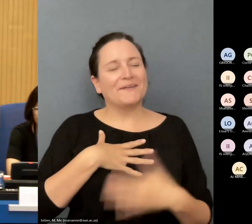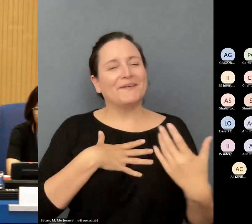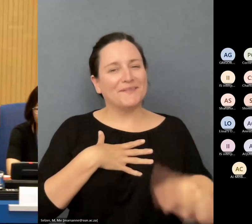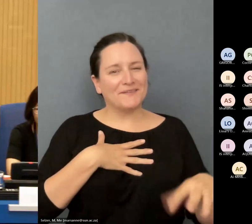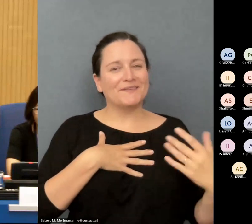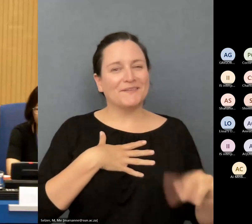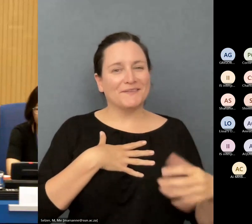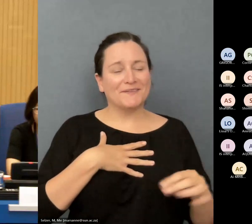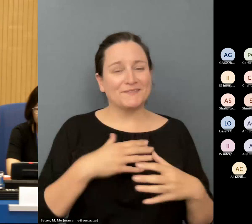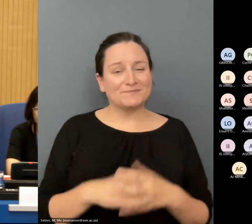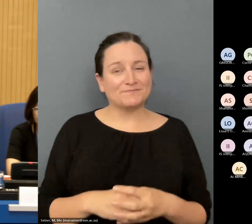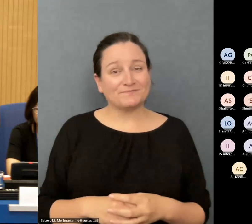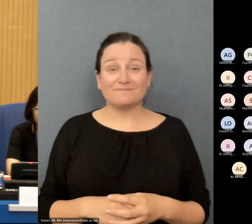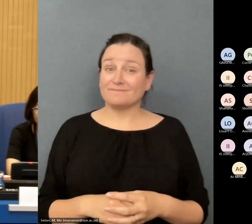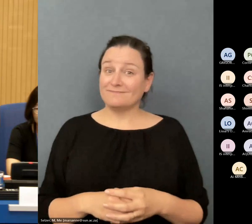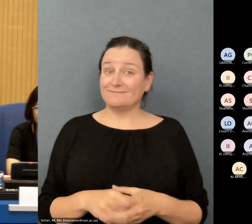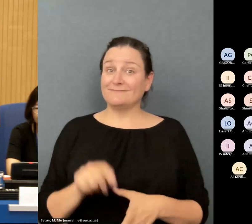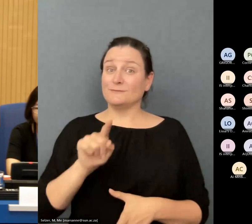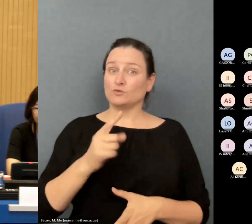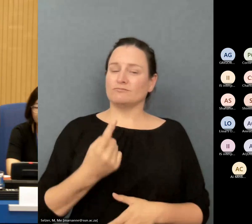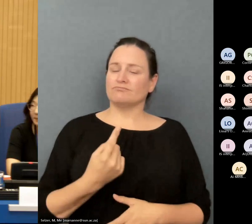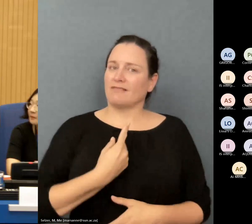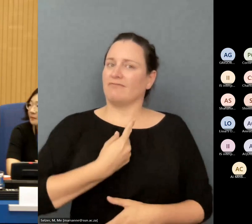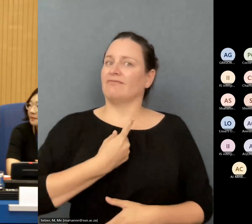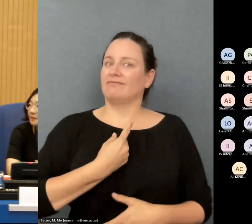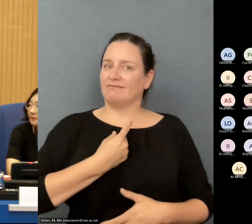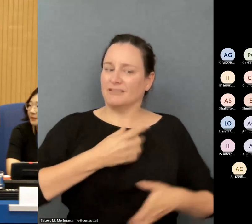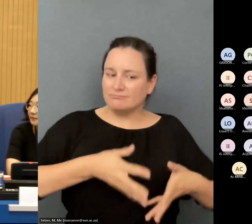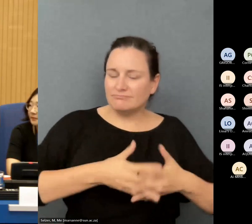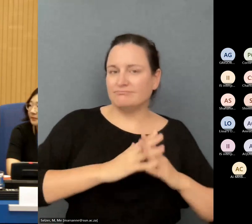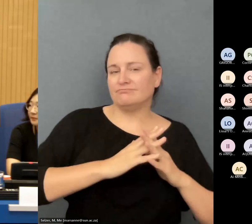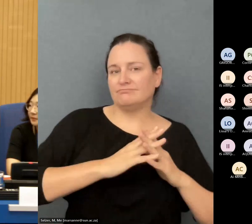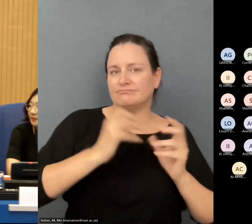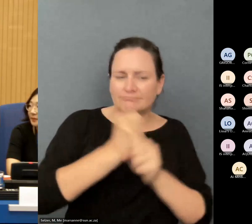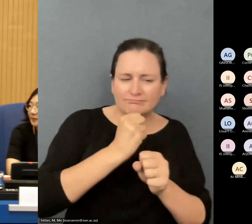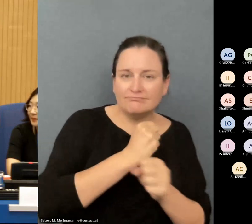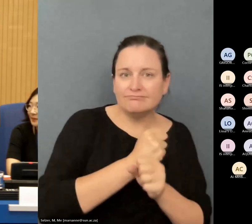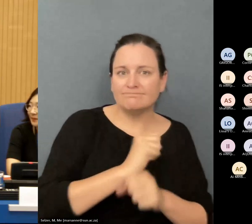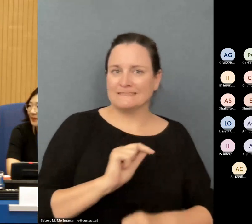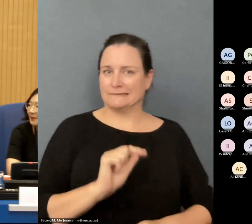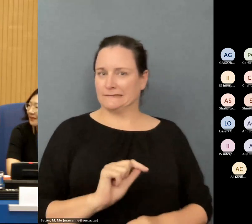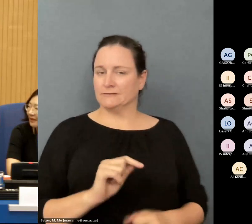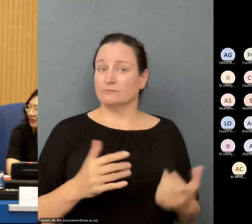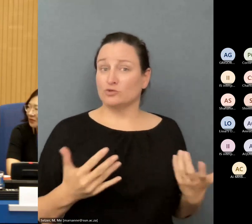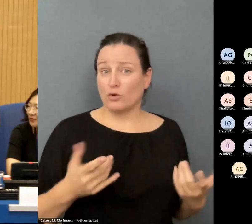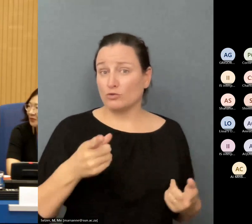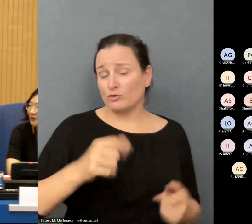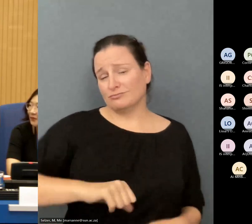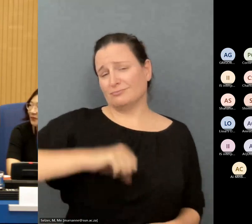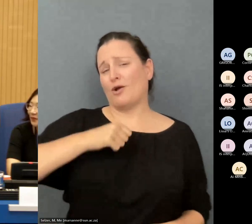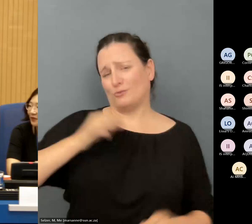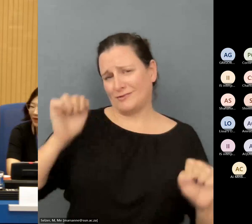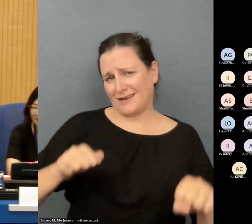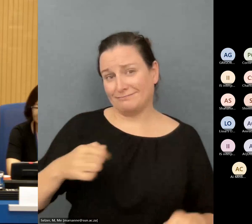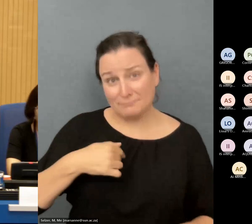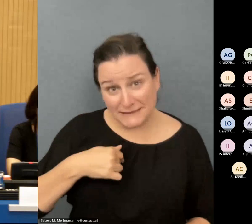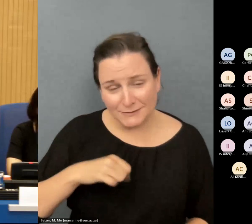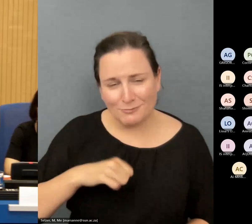had as an entrepreneur to overcome and to become what Reach and Match is today. You should be very proud of your work. I'm very proud